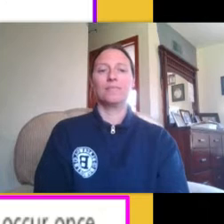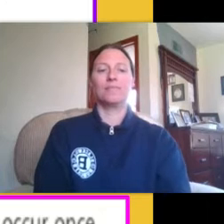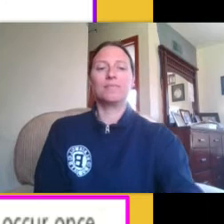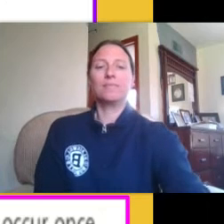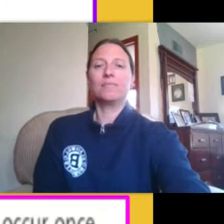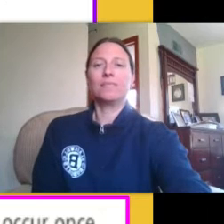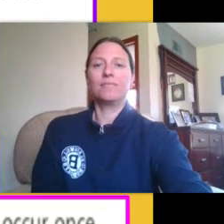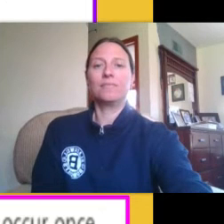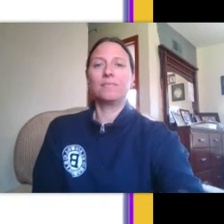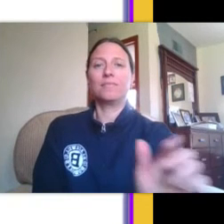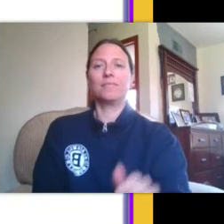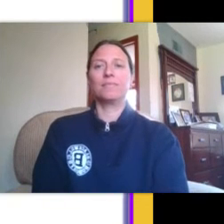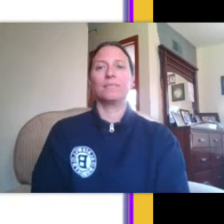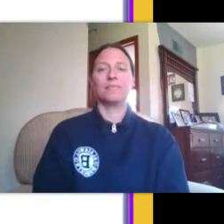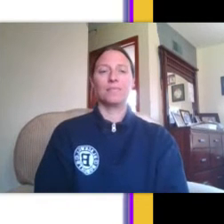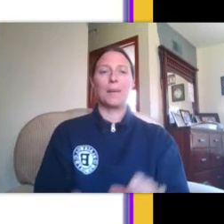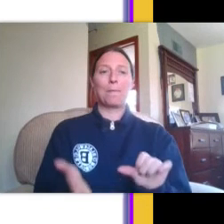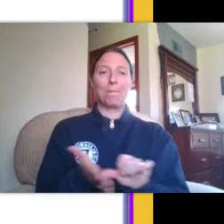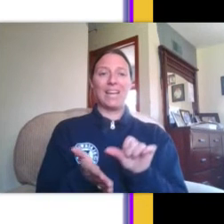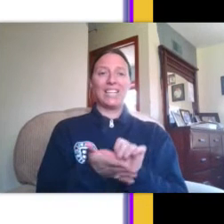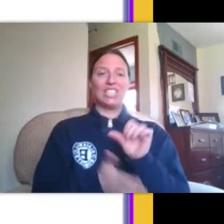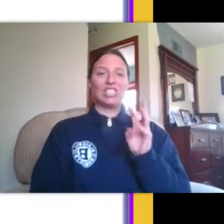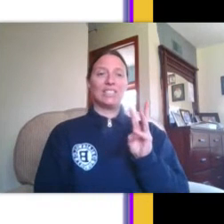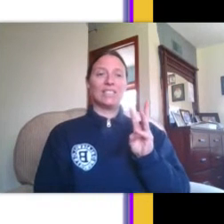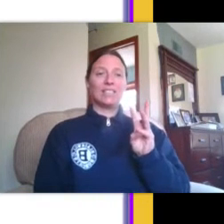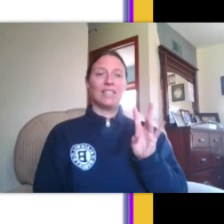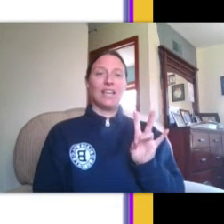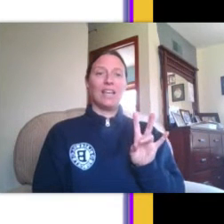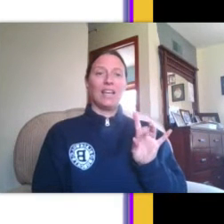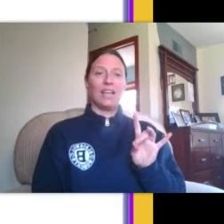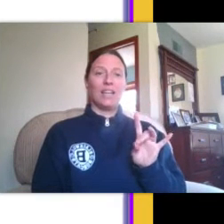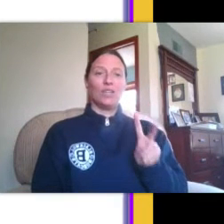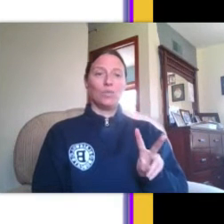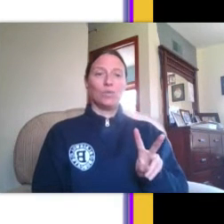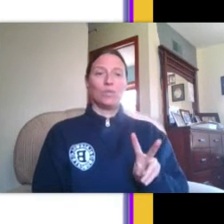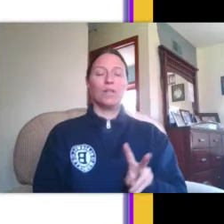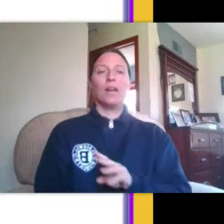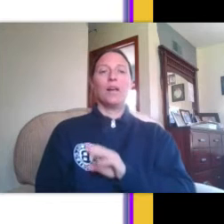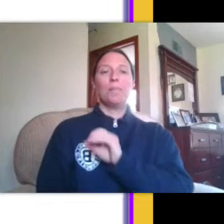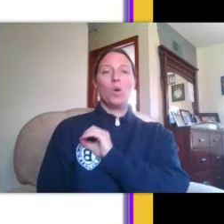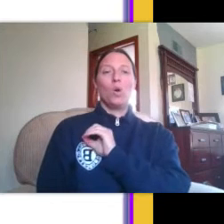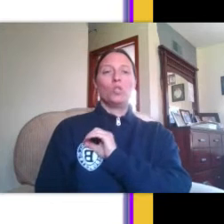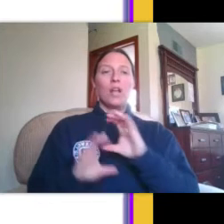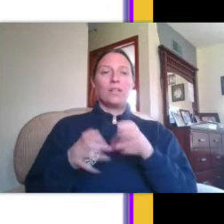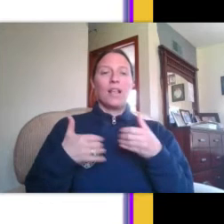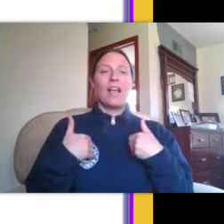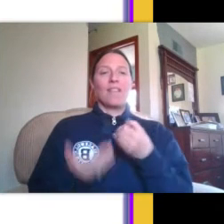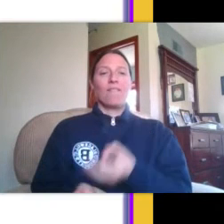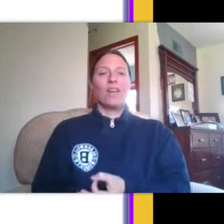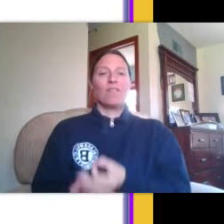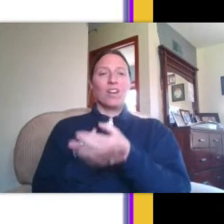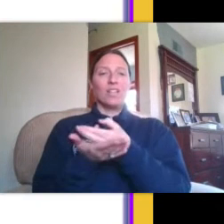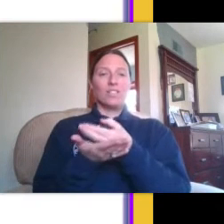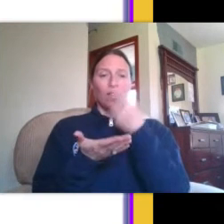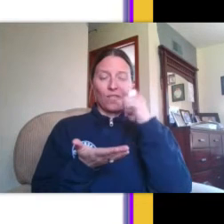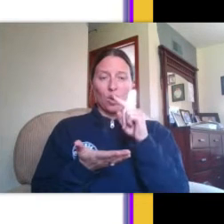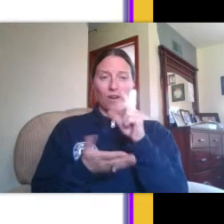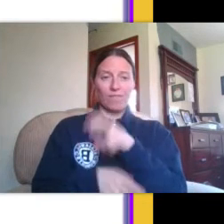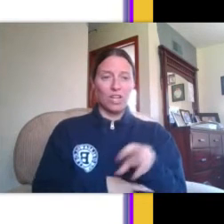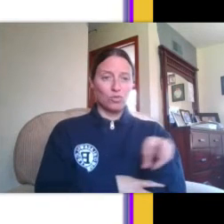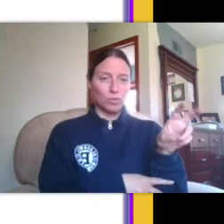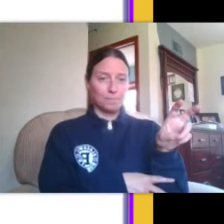Page 682. Mrs. O'Donnell's class has a fundraiser for a field trip to a